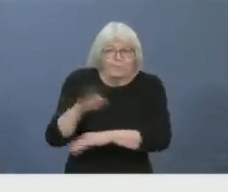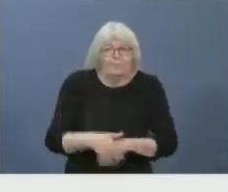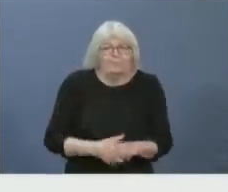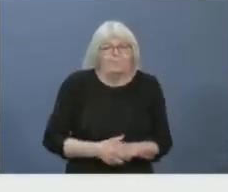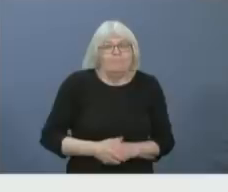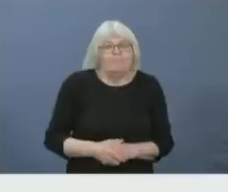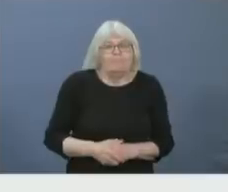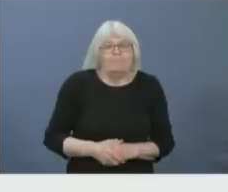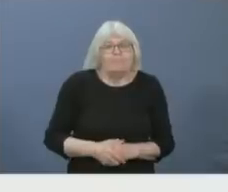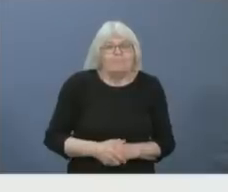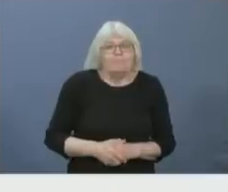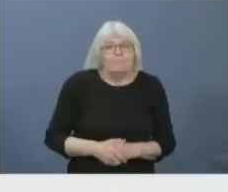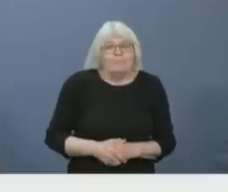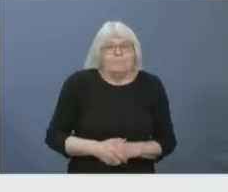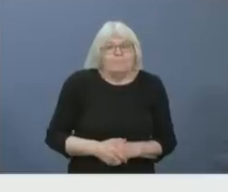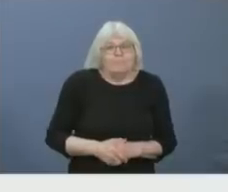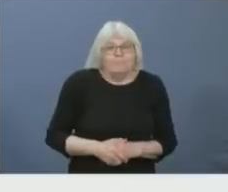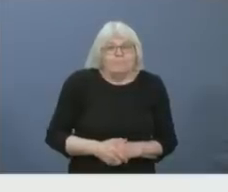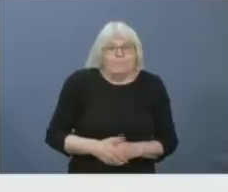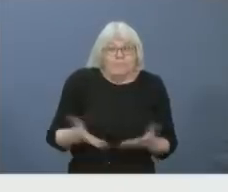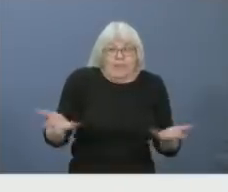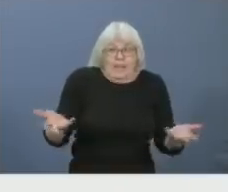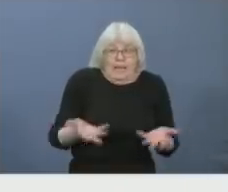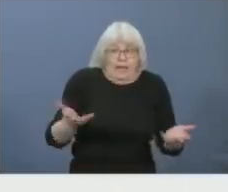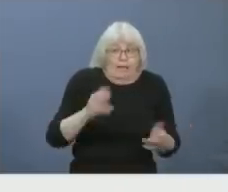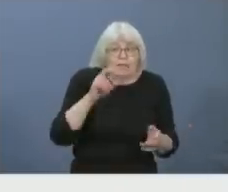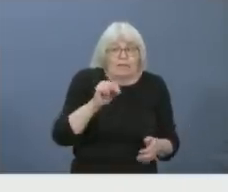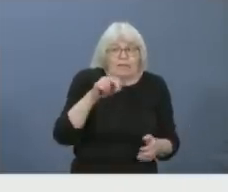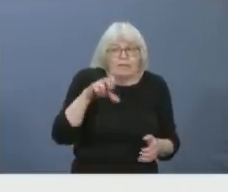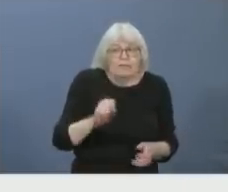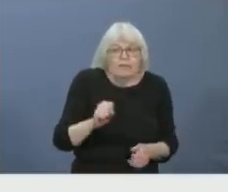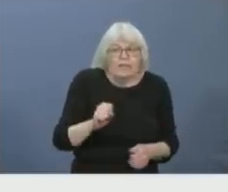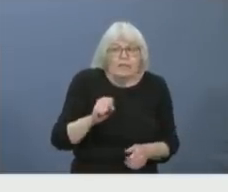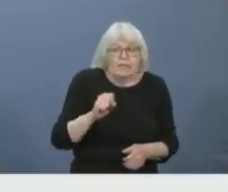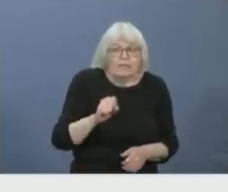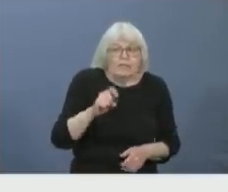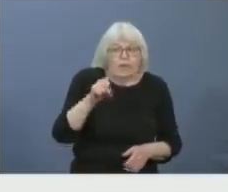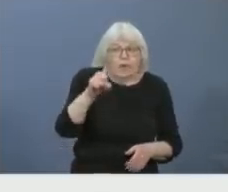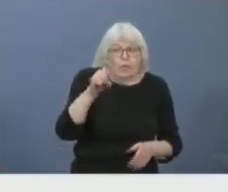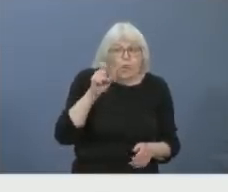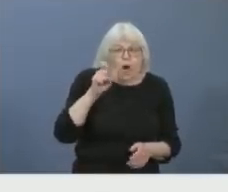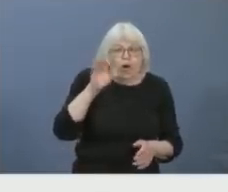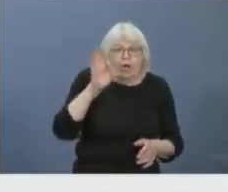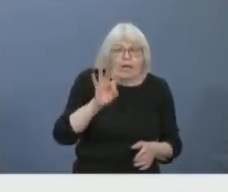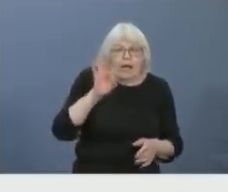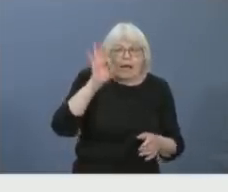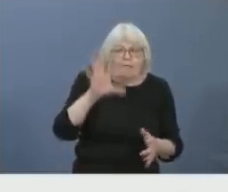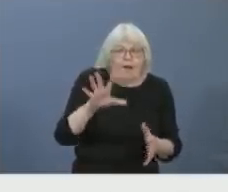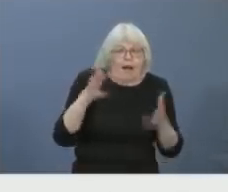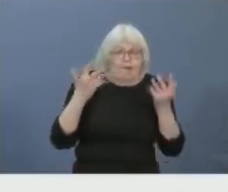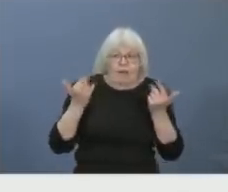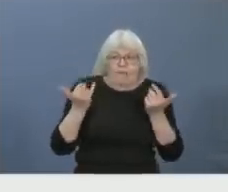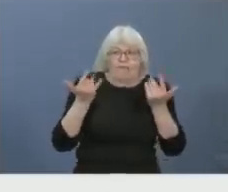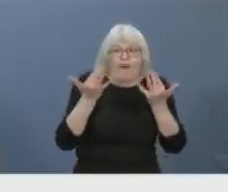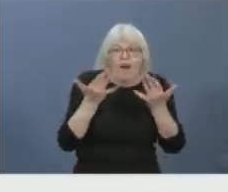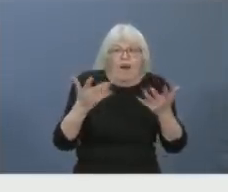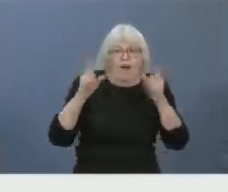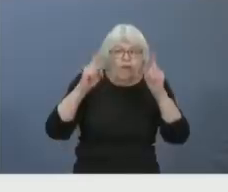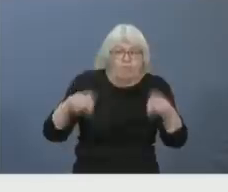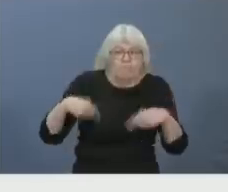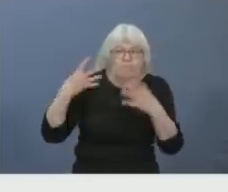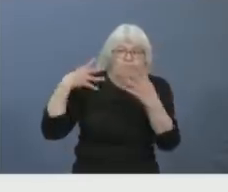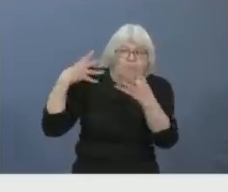So in Nova Scotia, to date, we've had 195 fires total, burning approximately 13,000